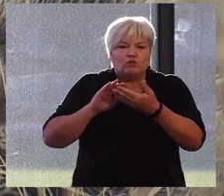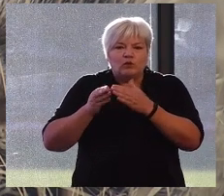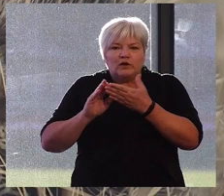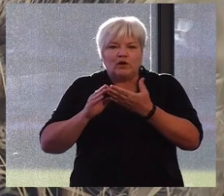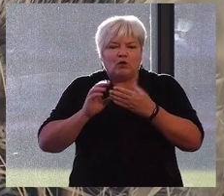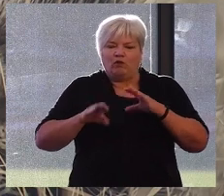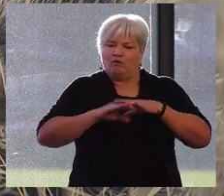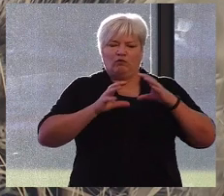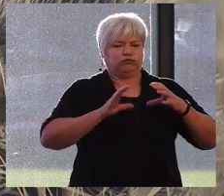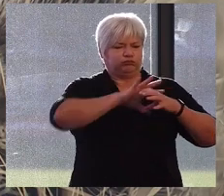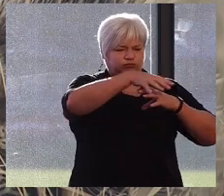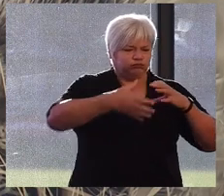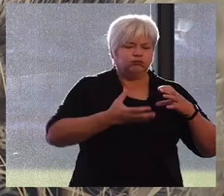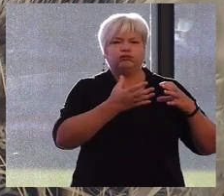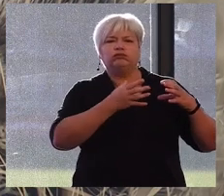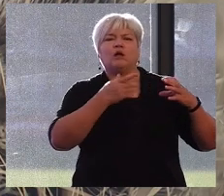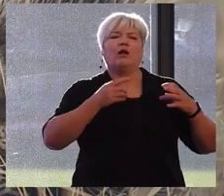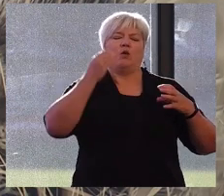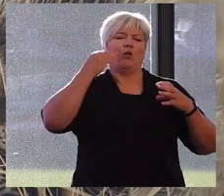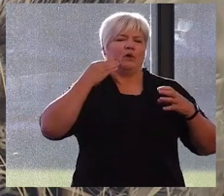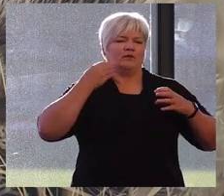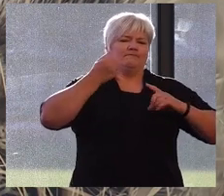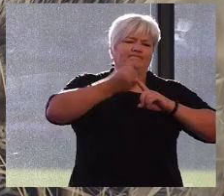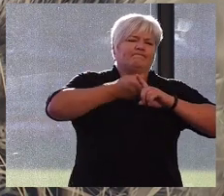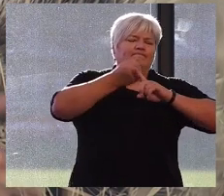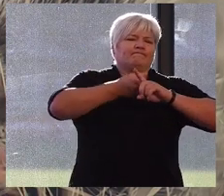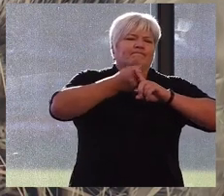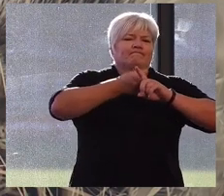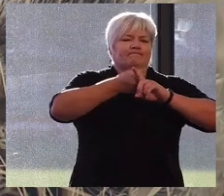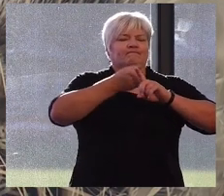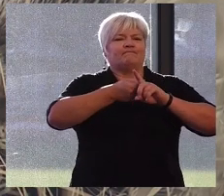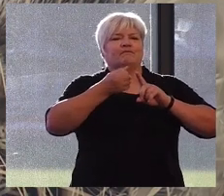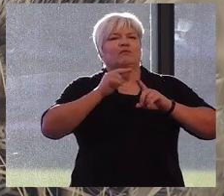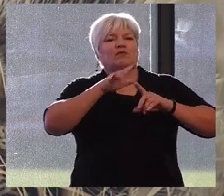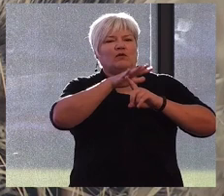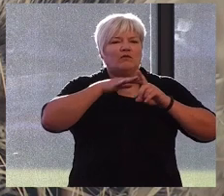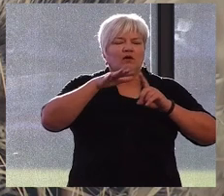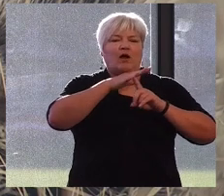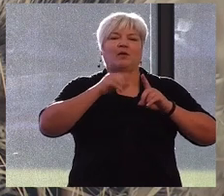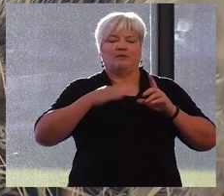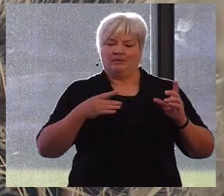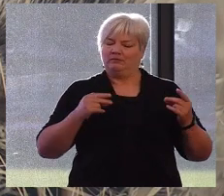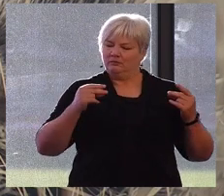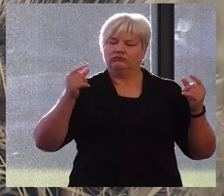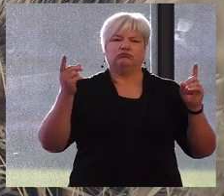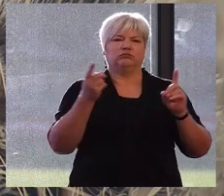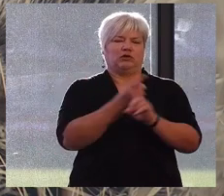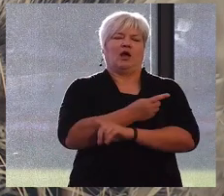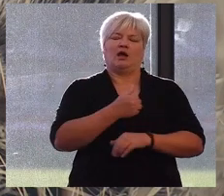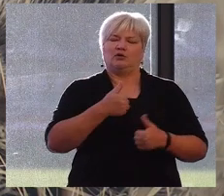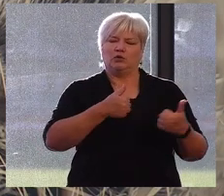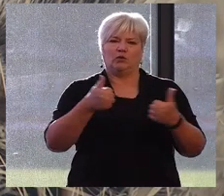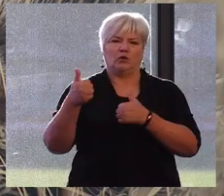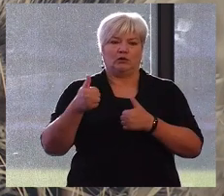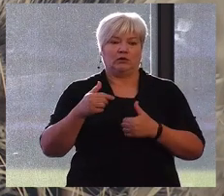to the global stage, women are driving positive change across the conservation landscape, including the fact that we have only the second female premier